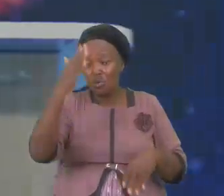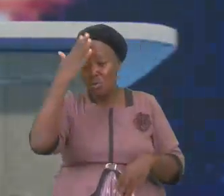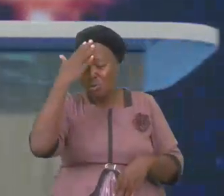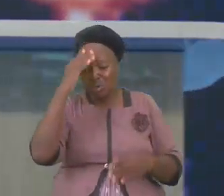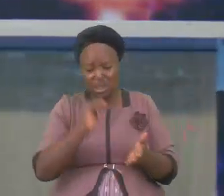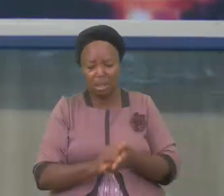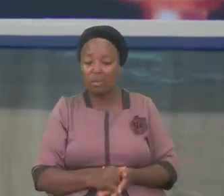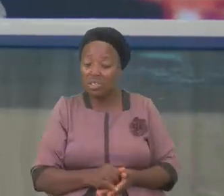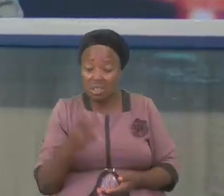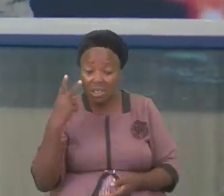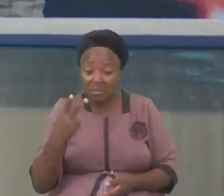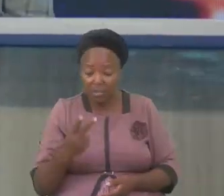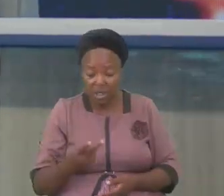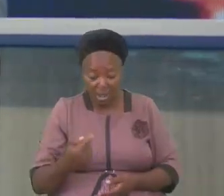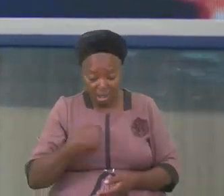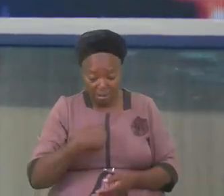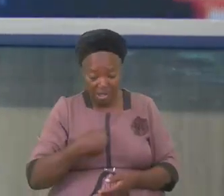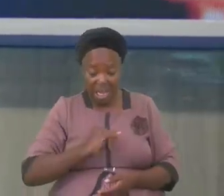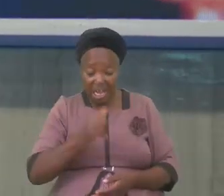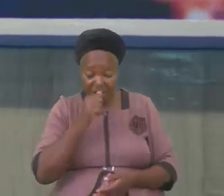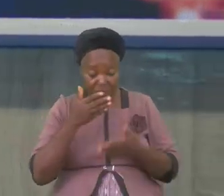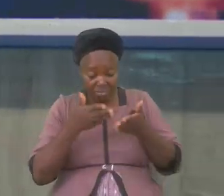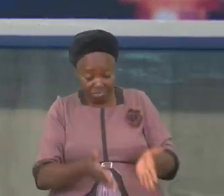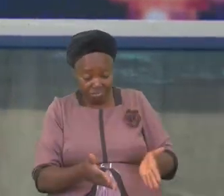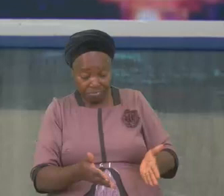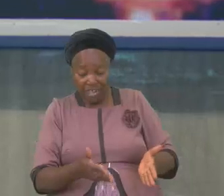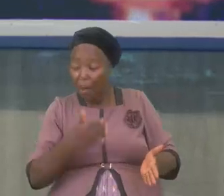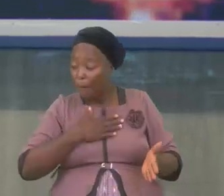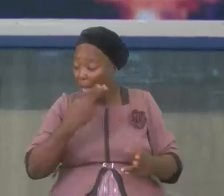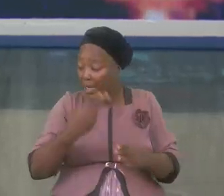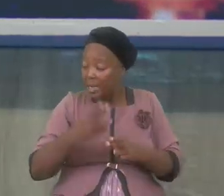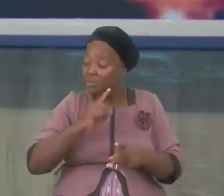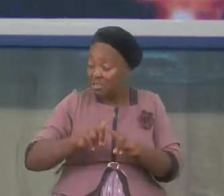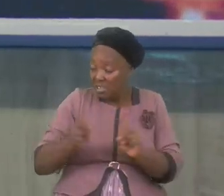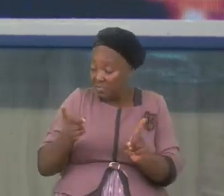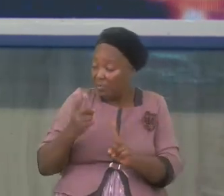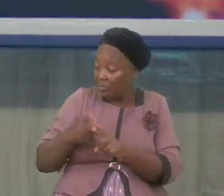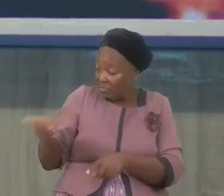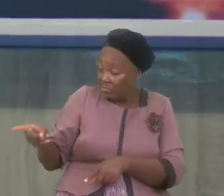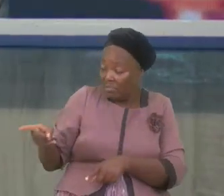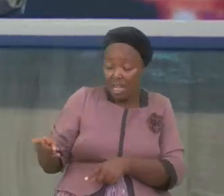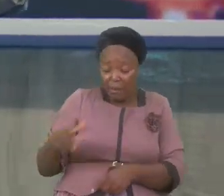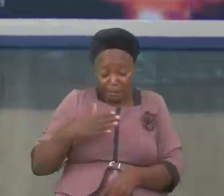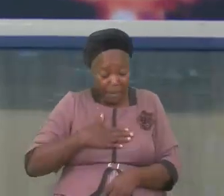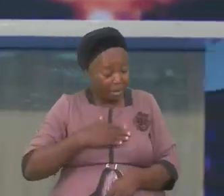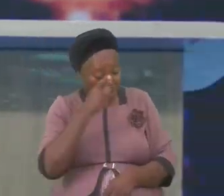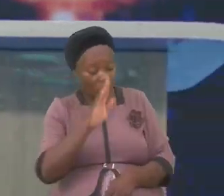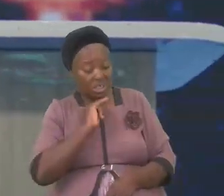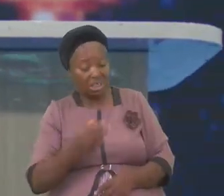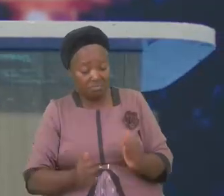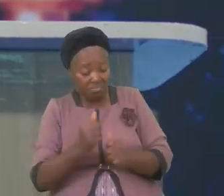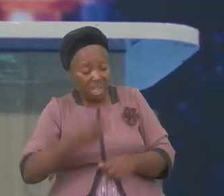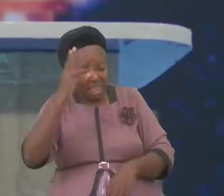their names. My God is higher than their gods. Here am I.